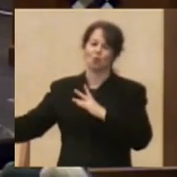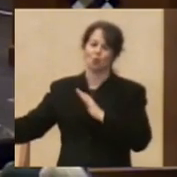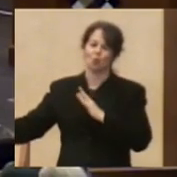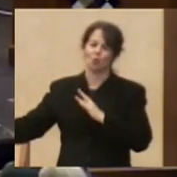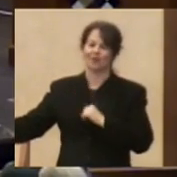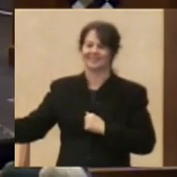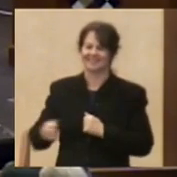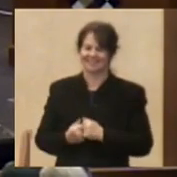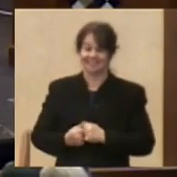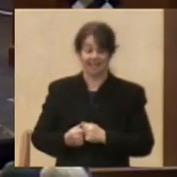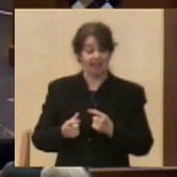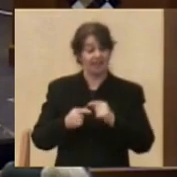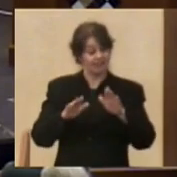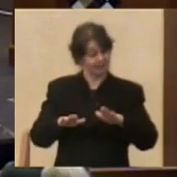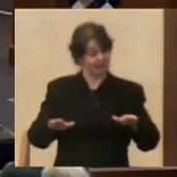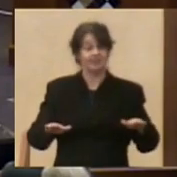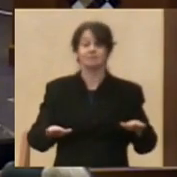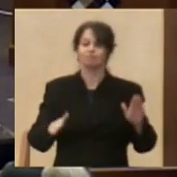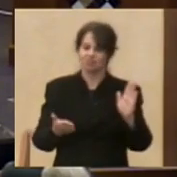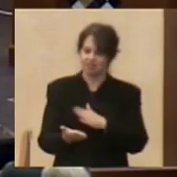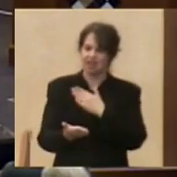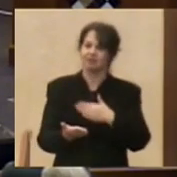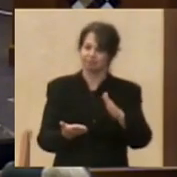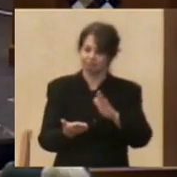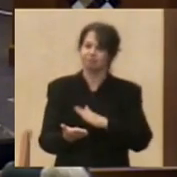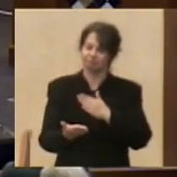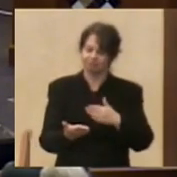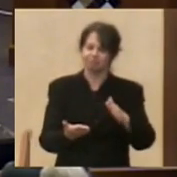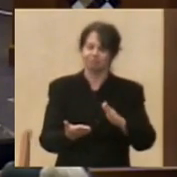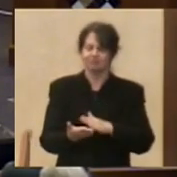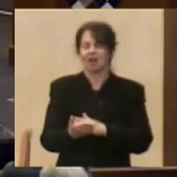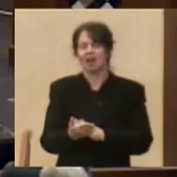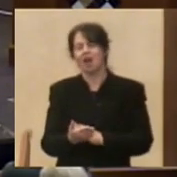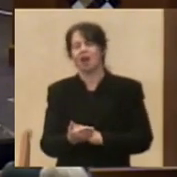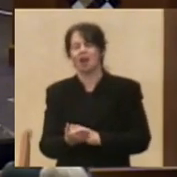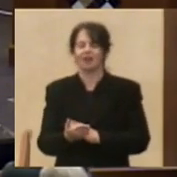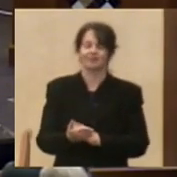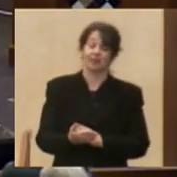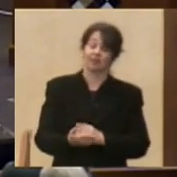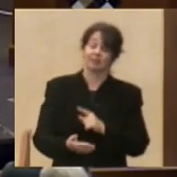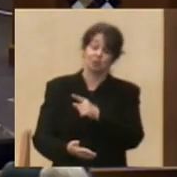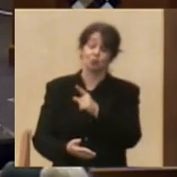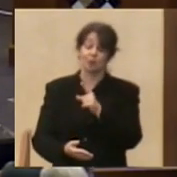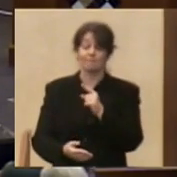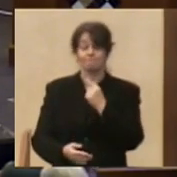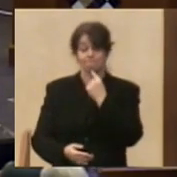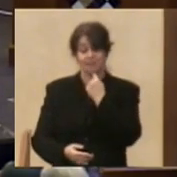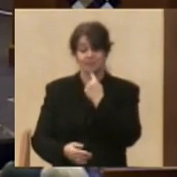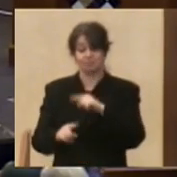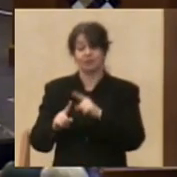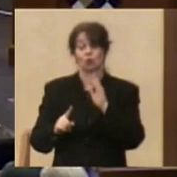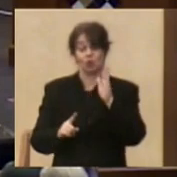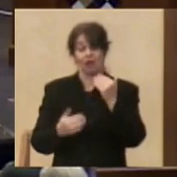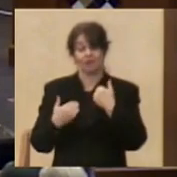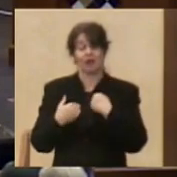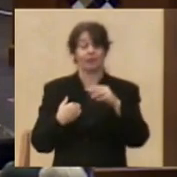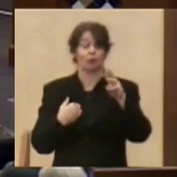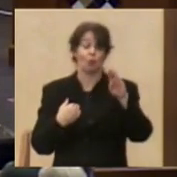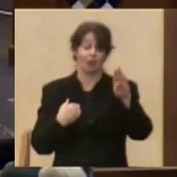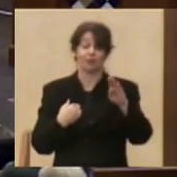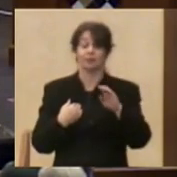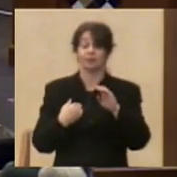And then the kids sang. That's why we went a little bit early. And I know you missed it, but they'll put it on the web, and you can watch it